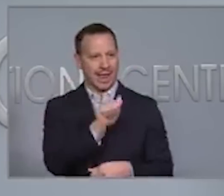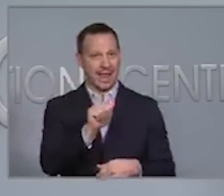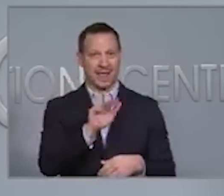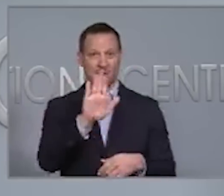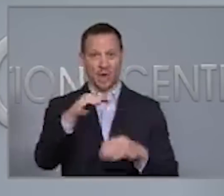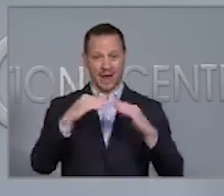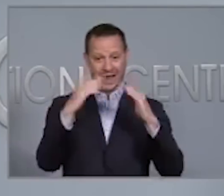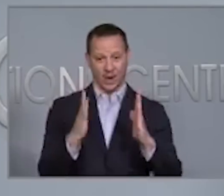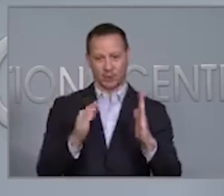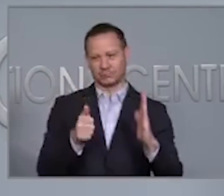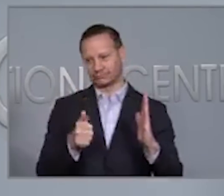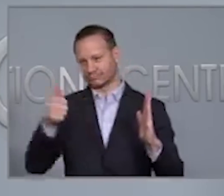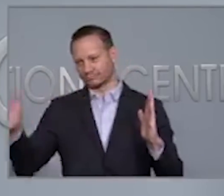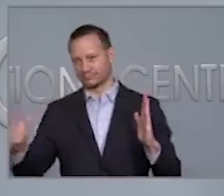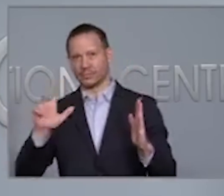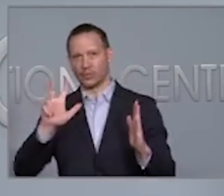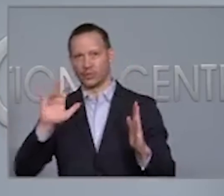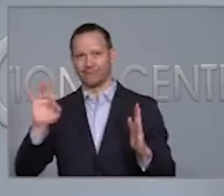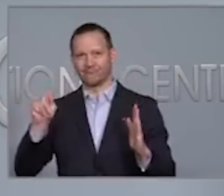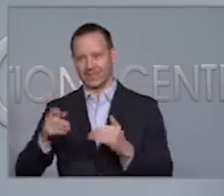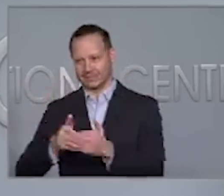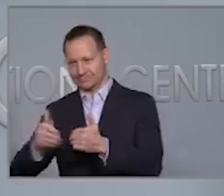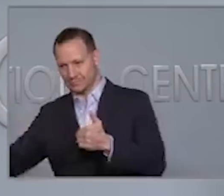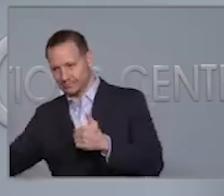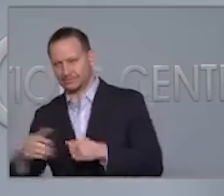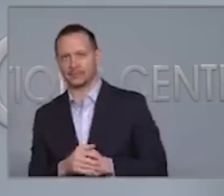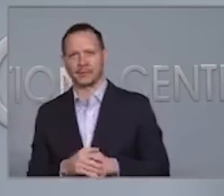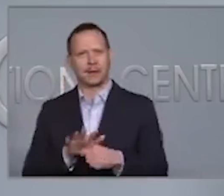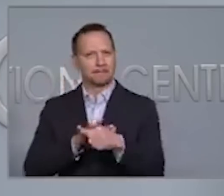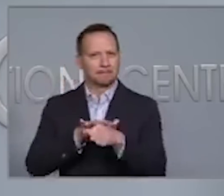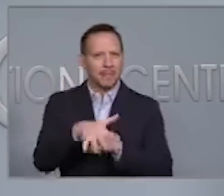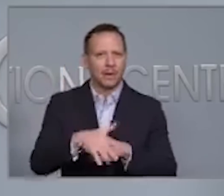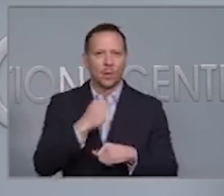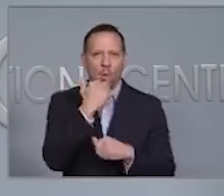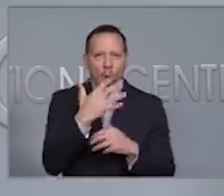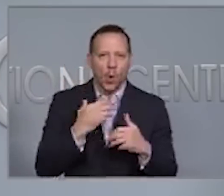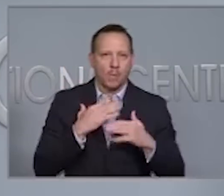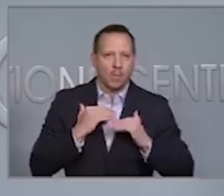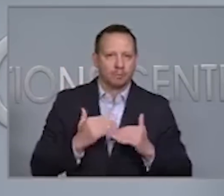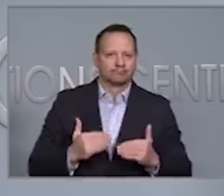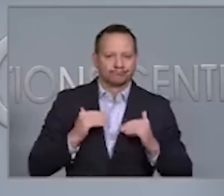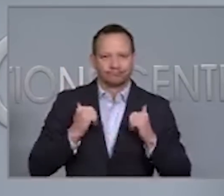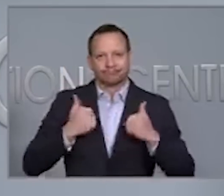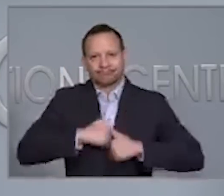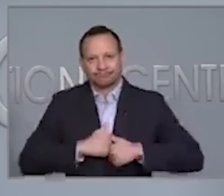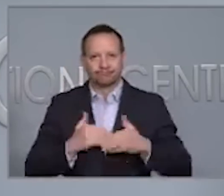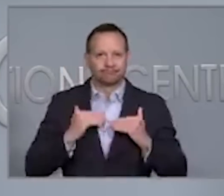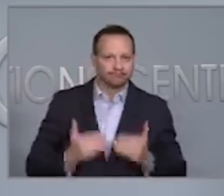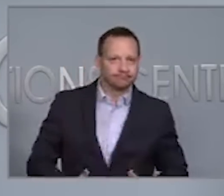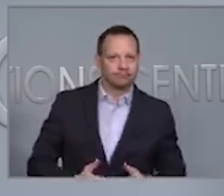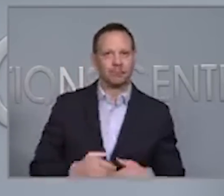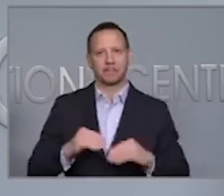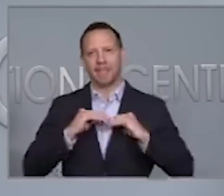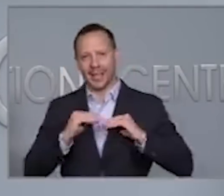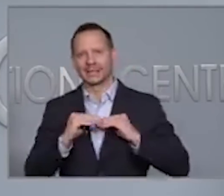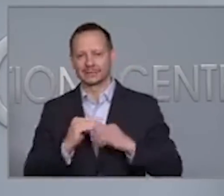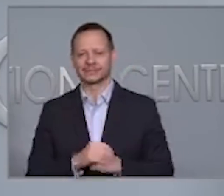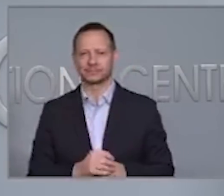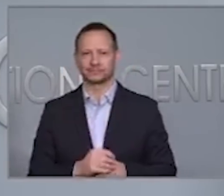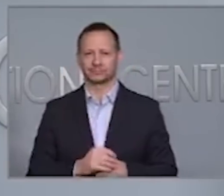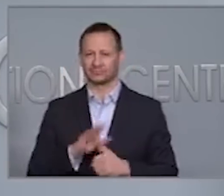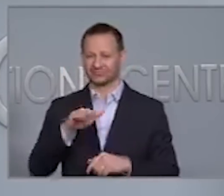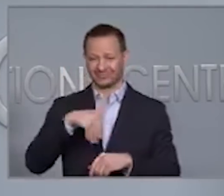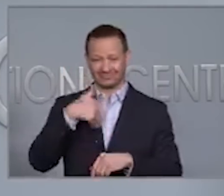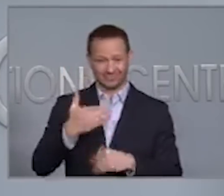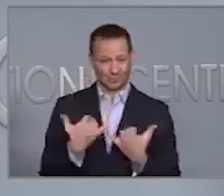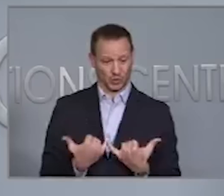clothing available. As I stated yesterday, hazardous travel conditions are expected today over the next several days. We